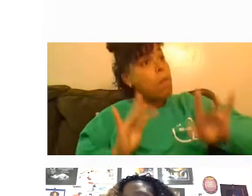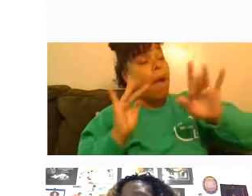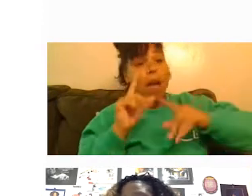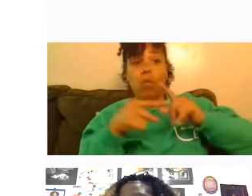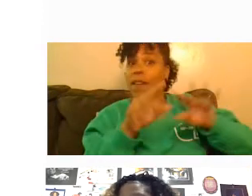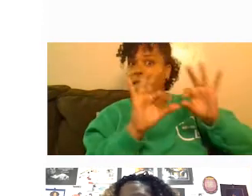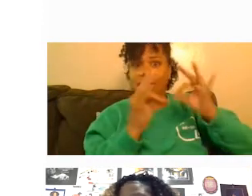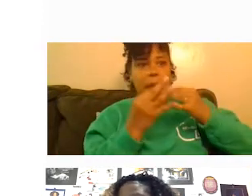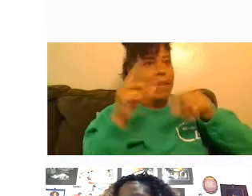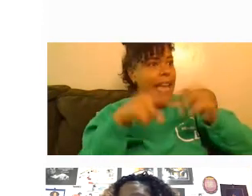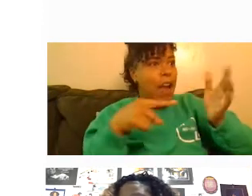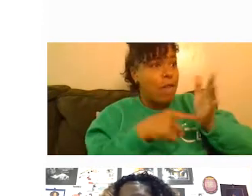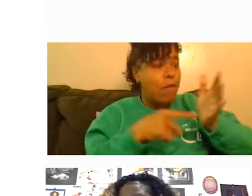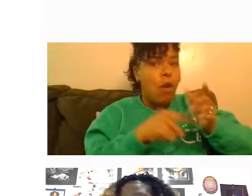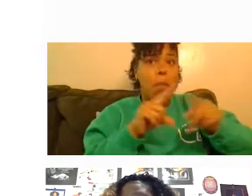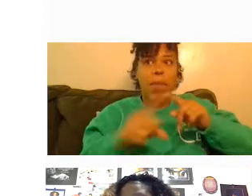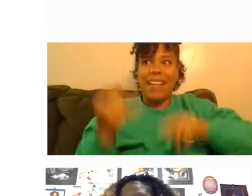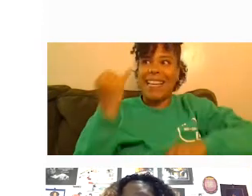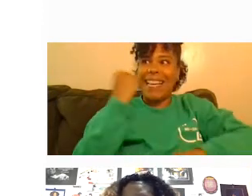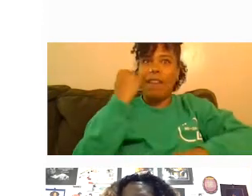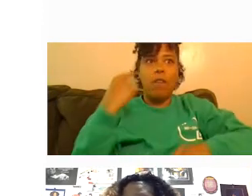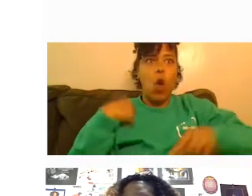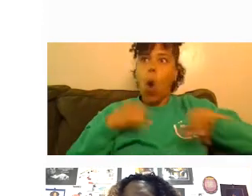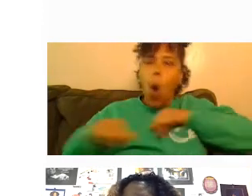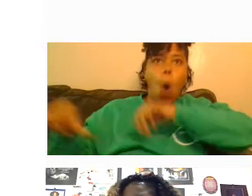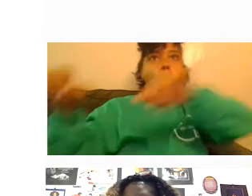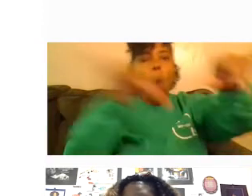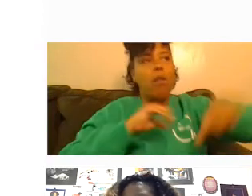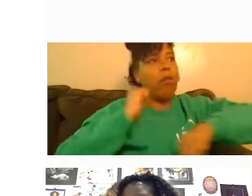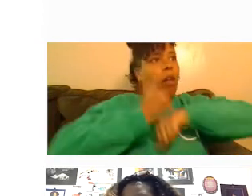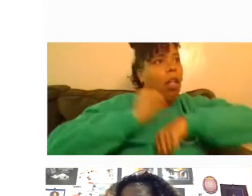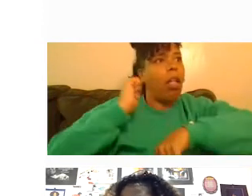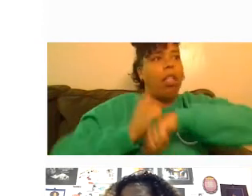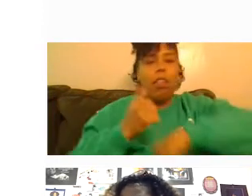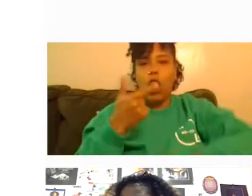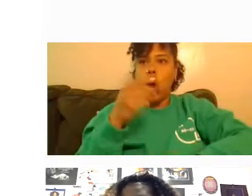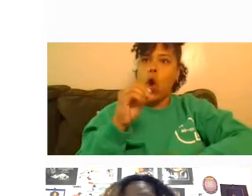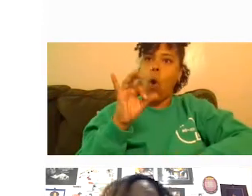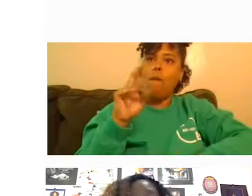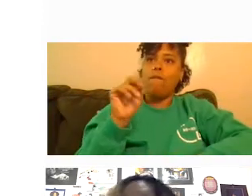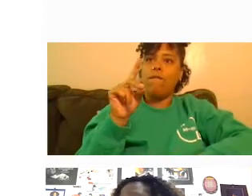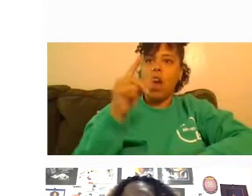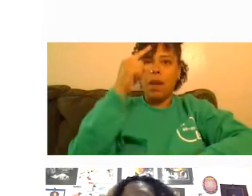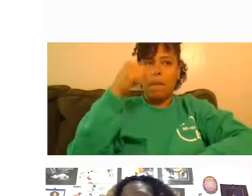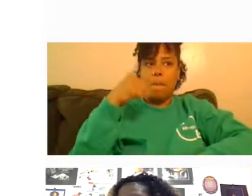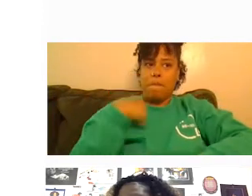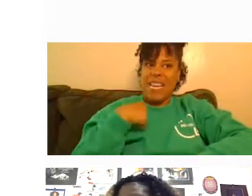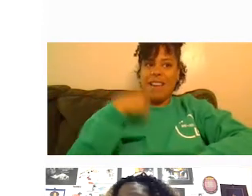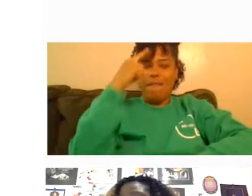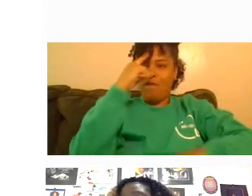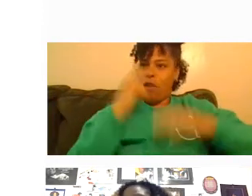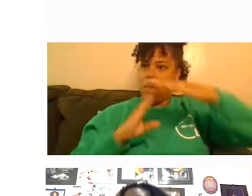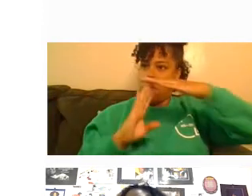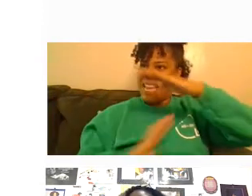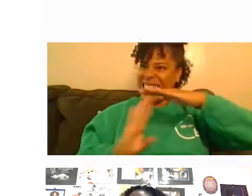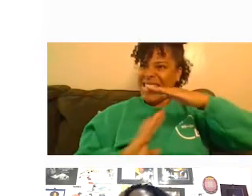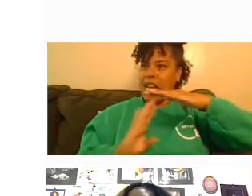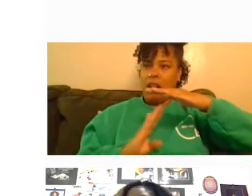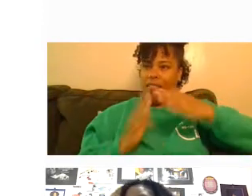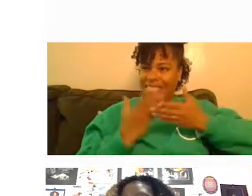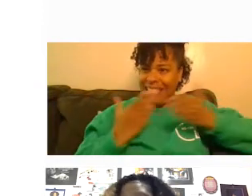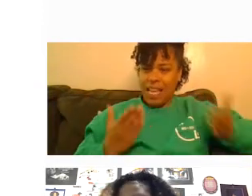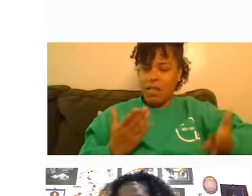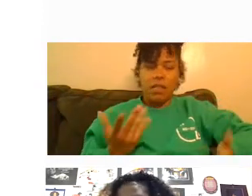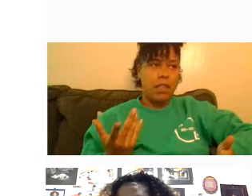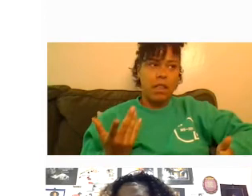if we were all to set up a GoFundMe for basic finances that we should put in place for ourselves, we would be GoFundMe, would have